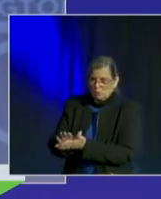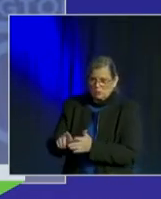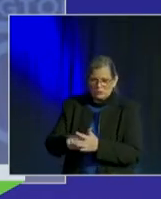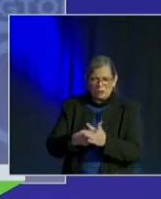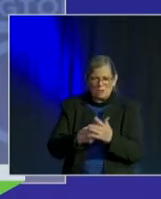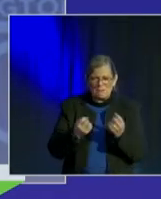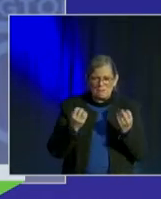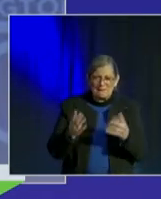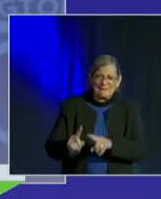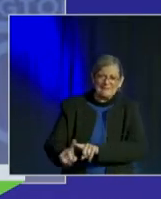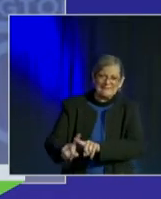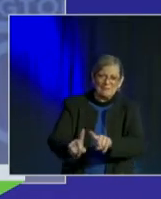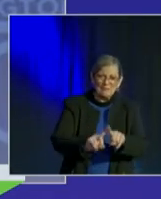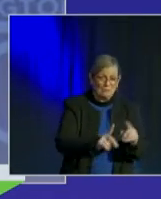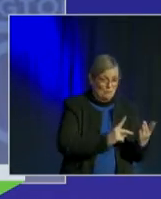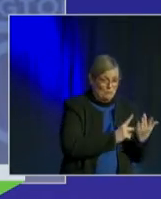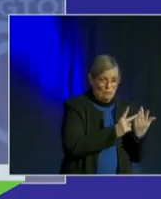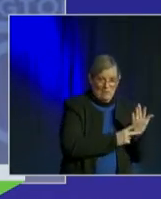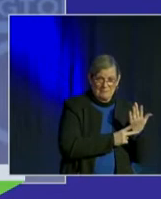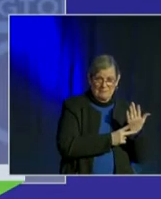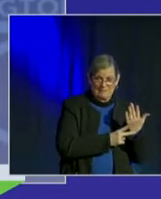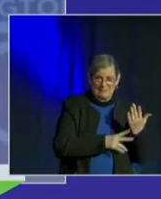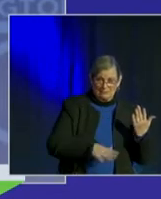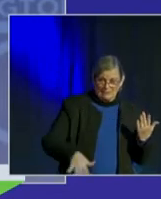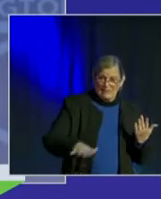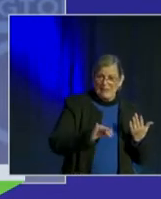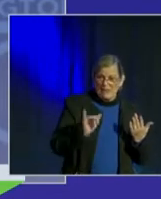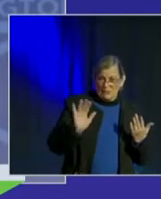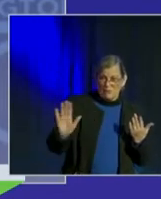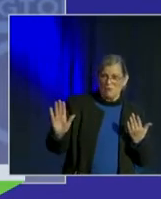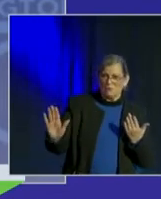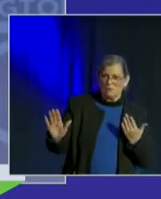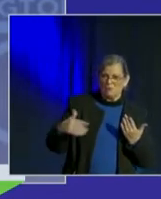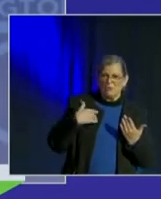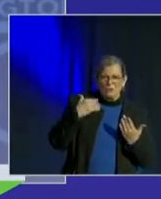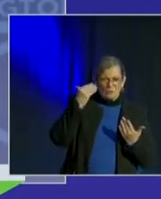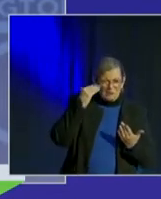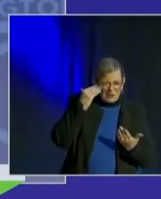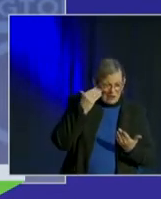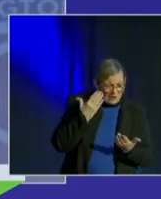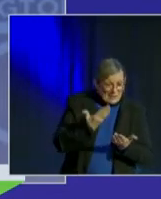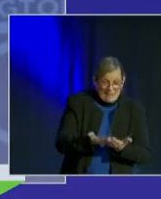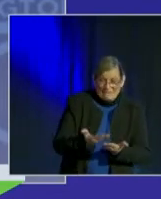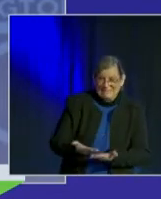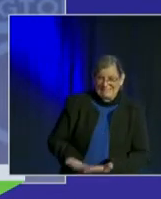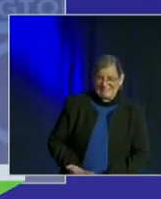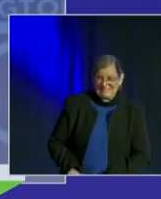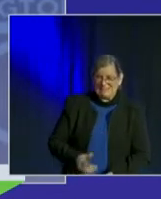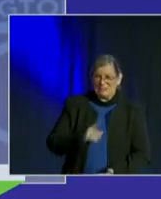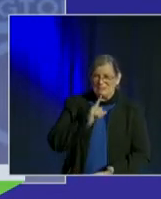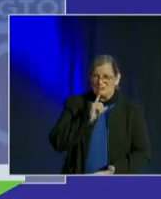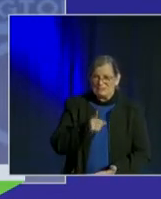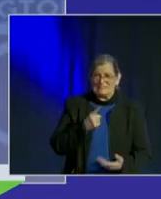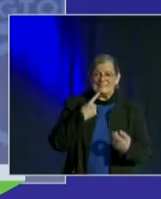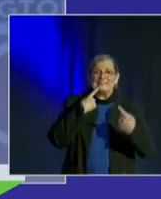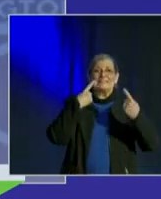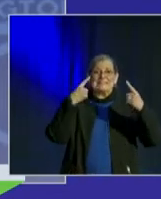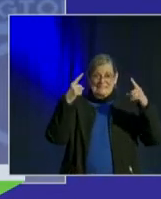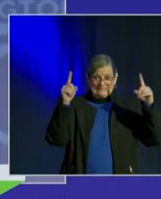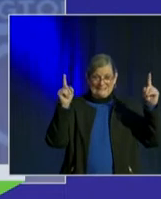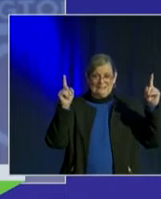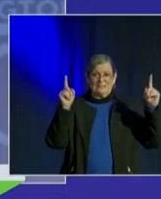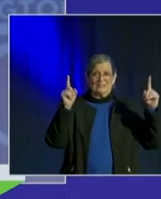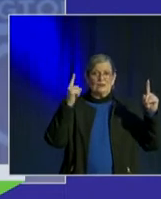on the ground programs, as you're describing, because we know the evidence says that they are extremely successful and helpful for our